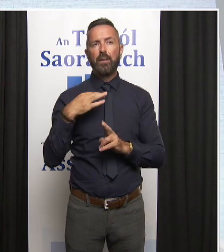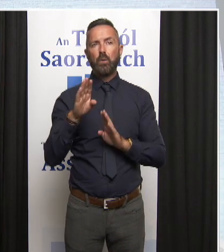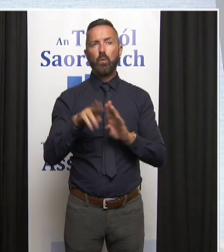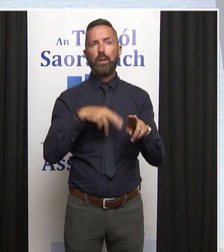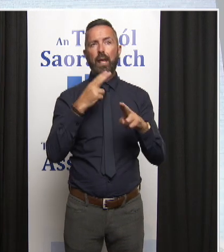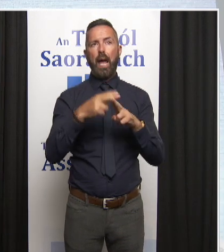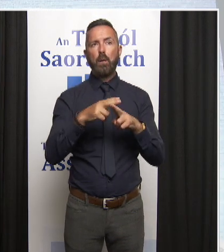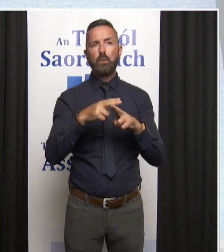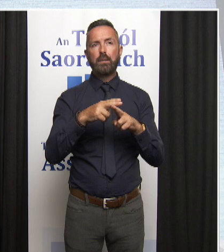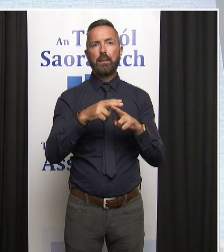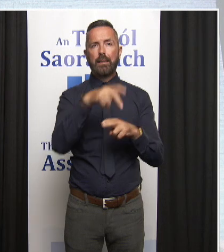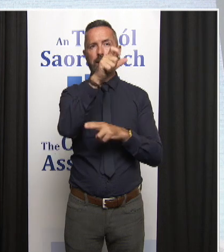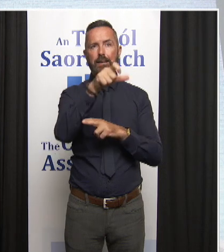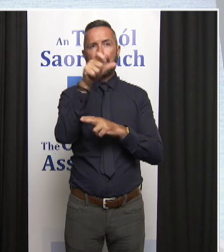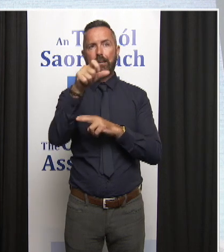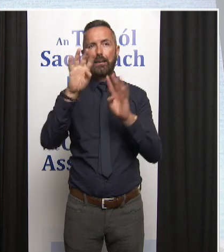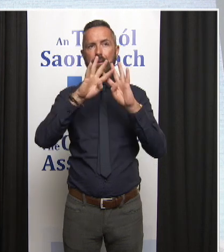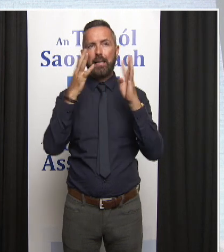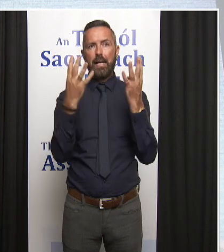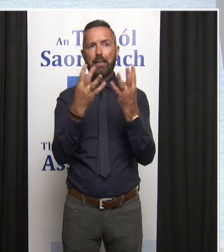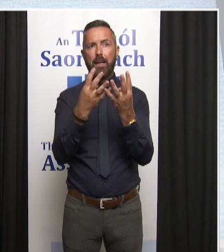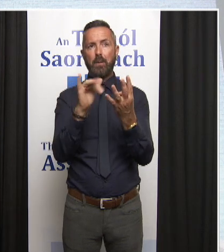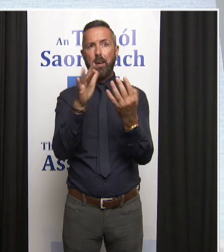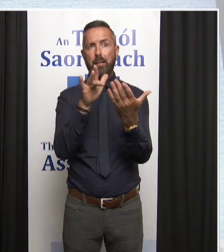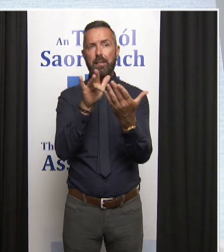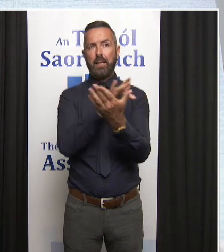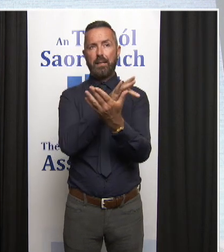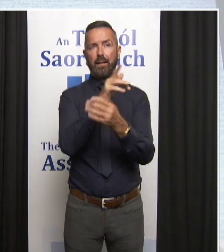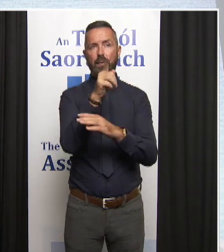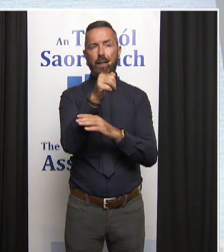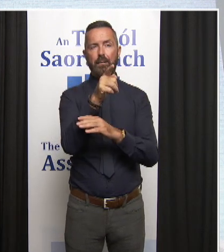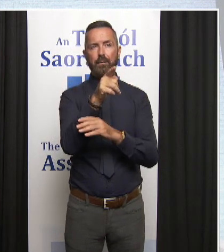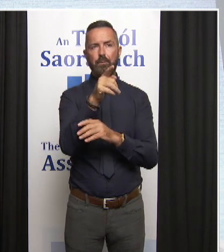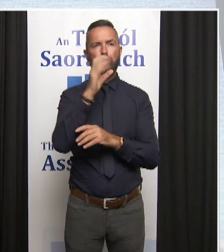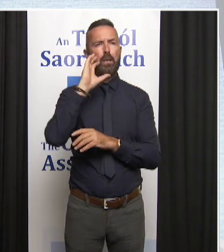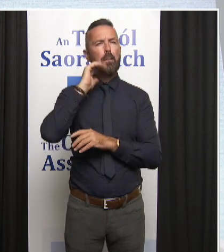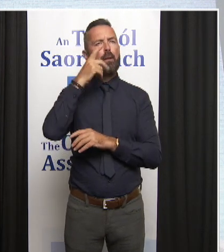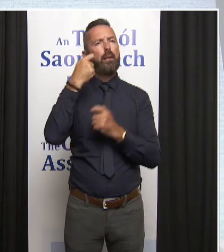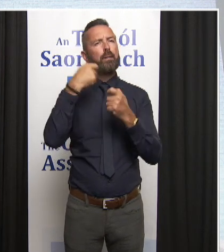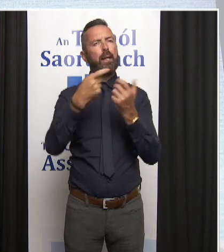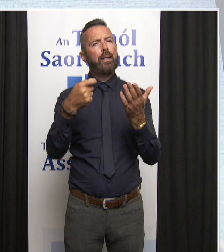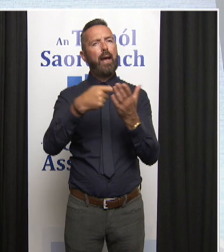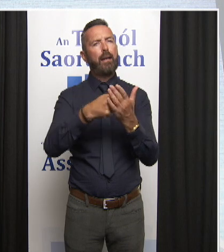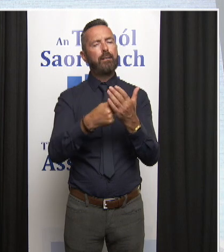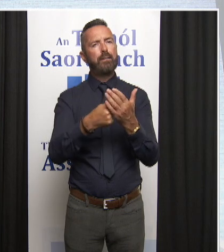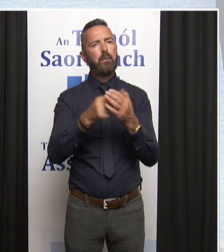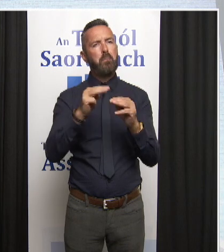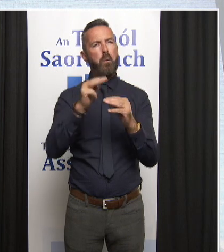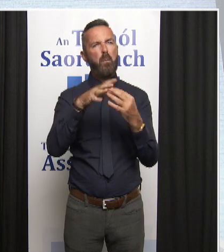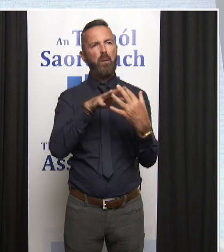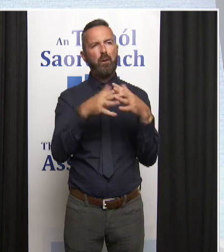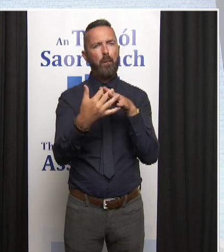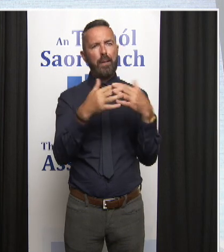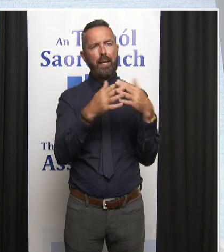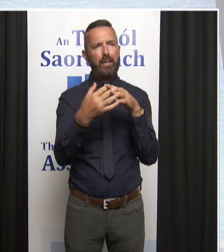without a citizens' assembly, so deleting the citizens' assembly, because this would add an extra layer of complexity to the issue.